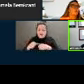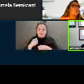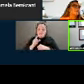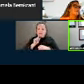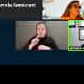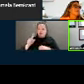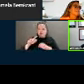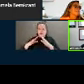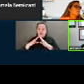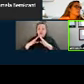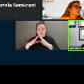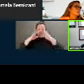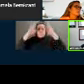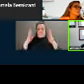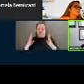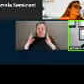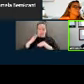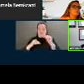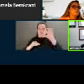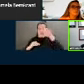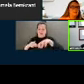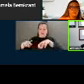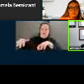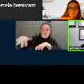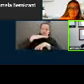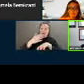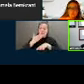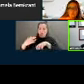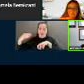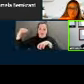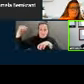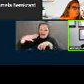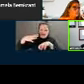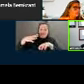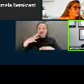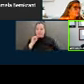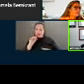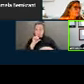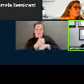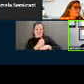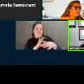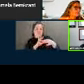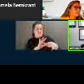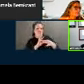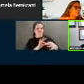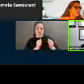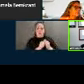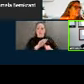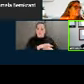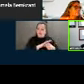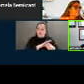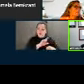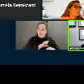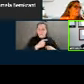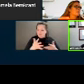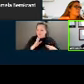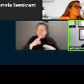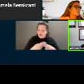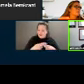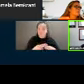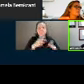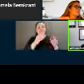lit, but also establishing partnerships with local law enforcement, which was previously discussed as well, and considering